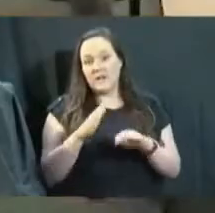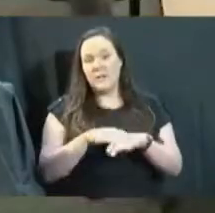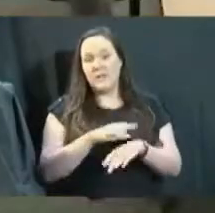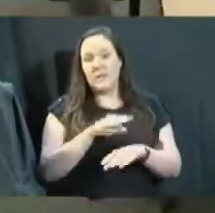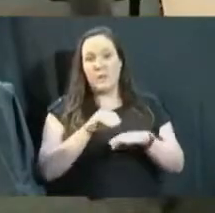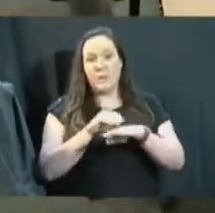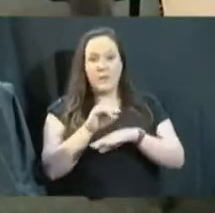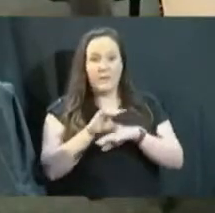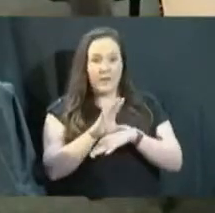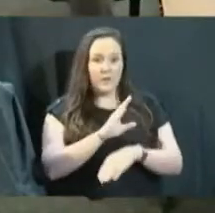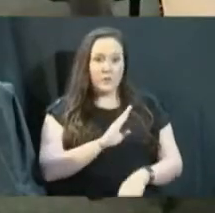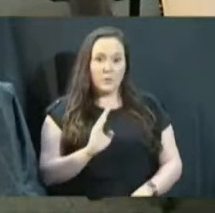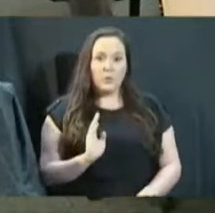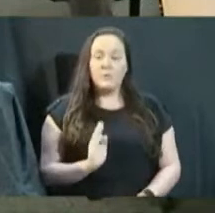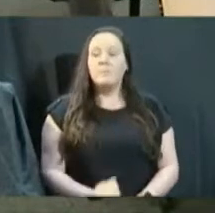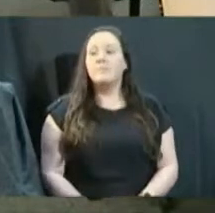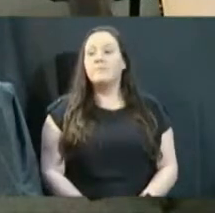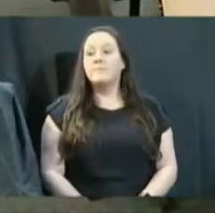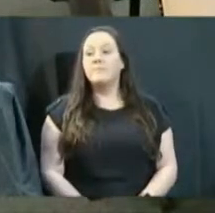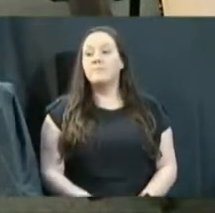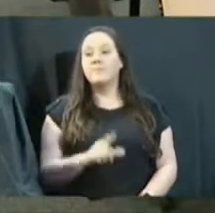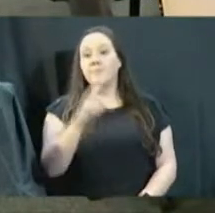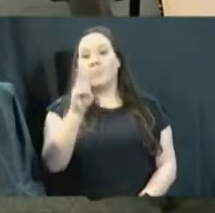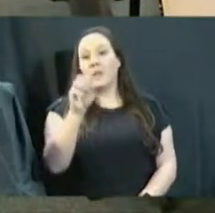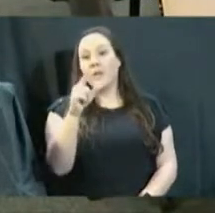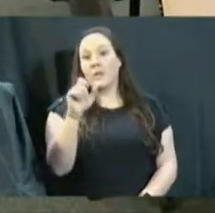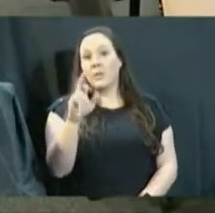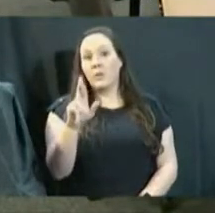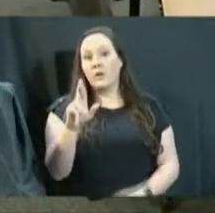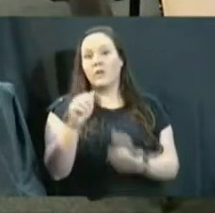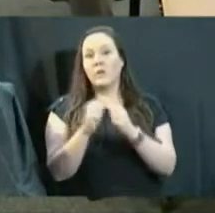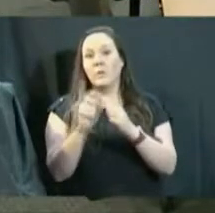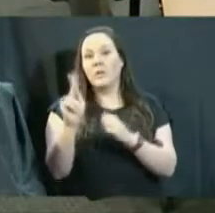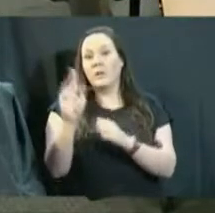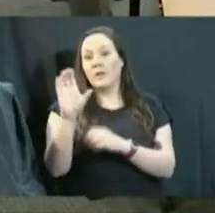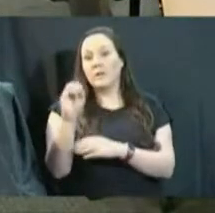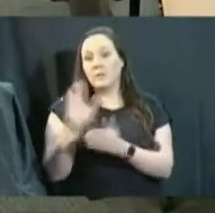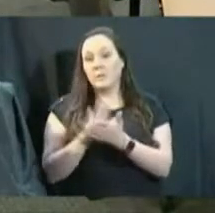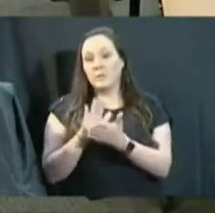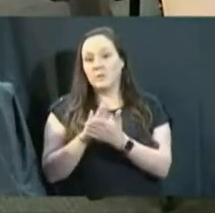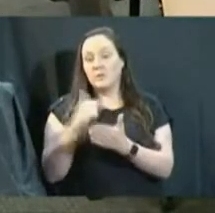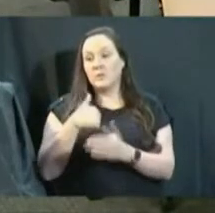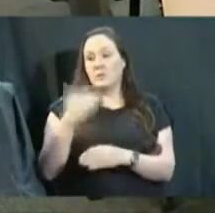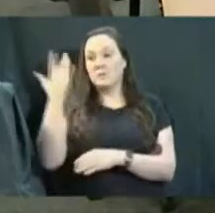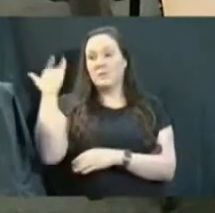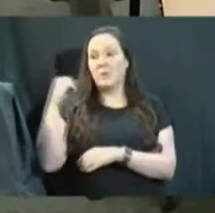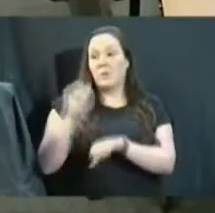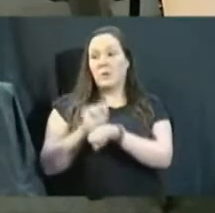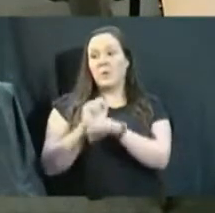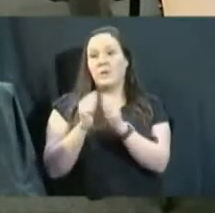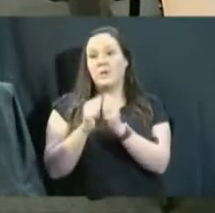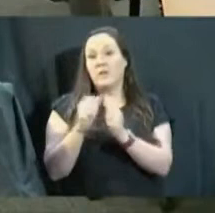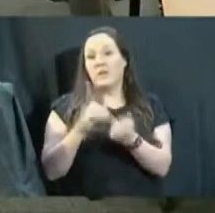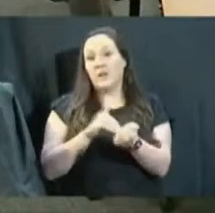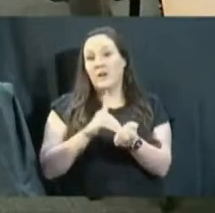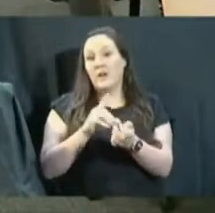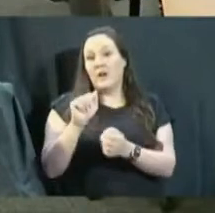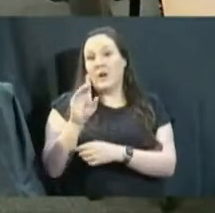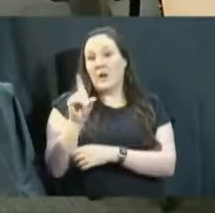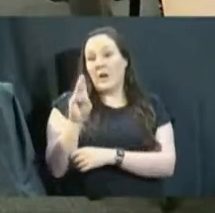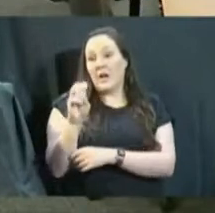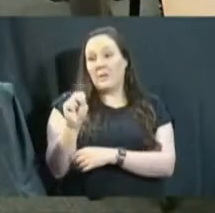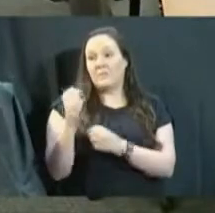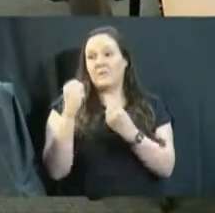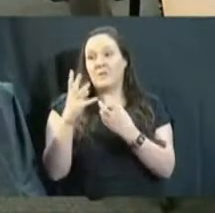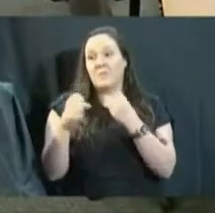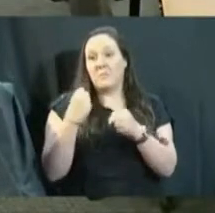board. I'm Lisa Wagner. I'm with Knox County Schools, and I used to work with Dr. Adams many years ago in